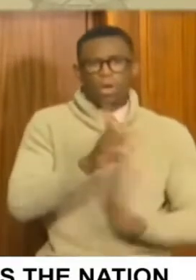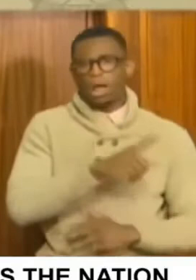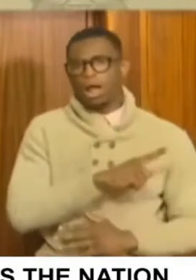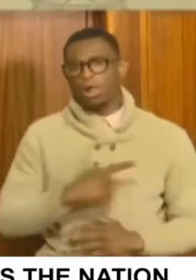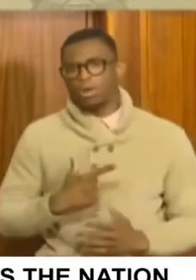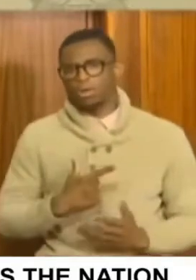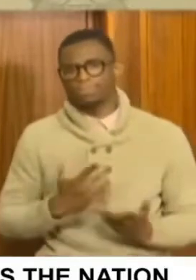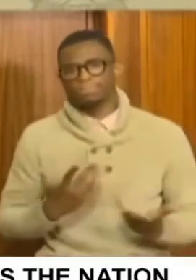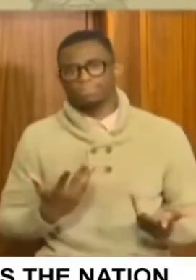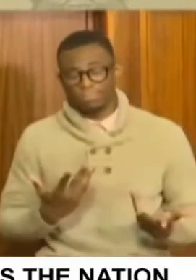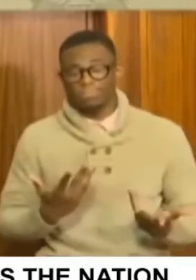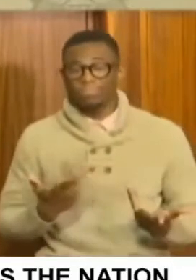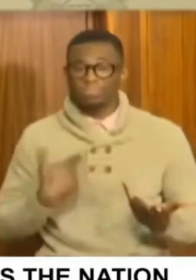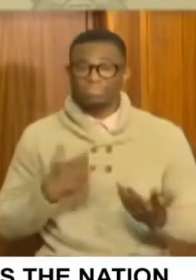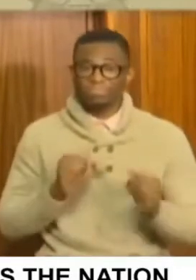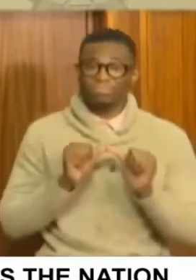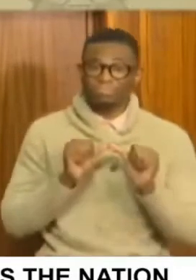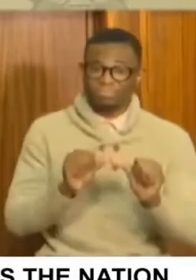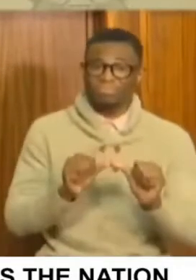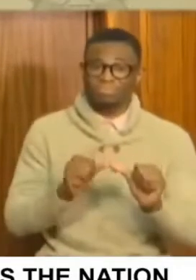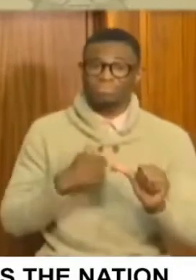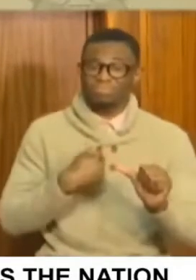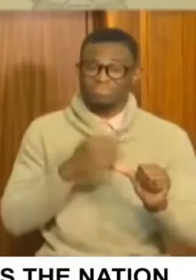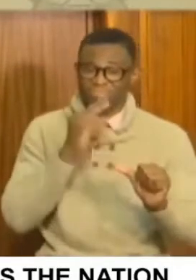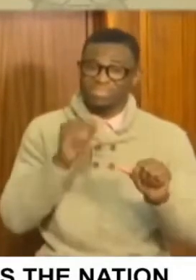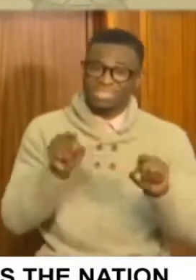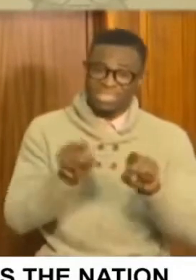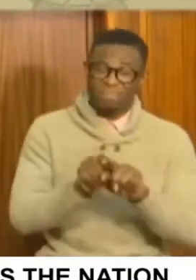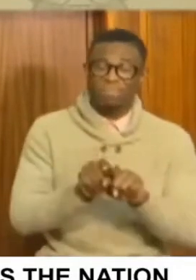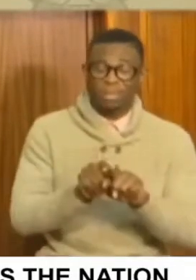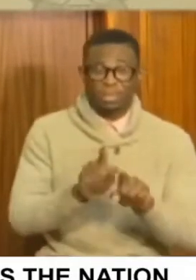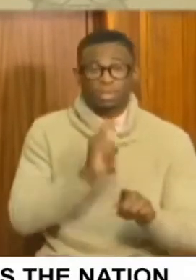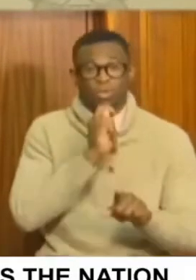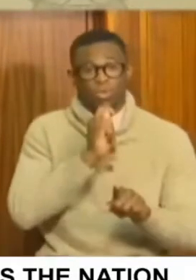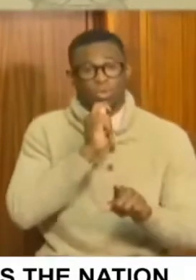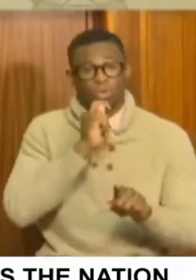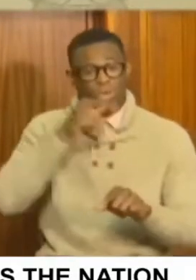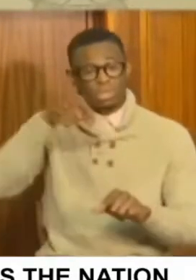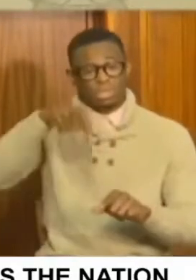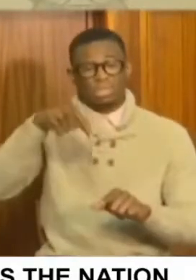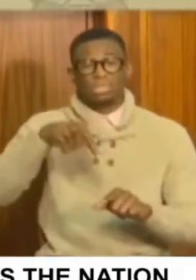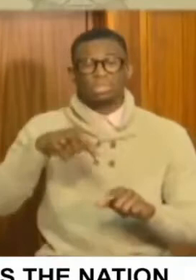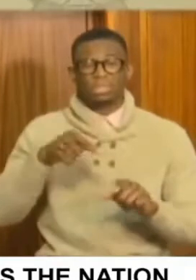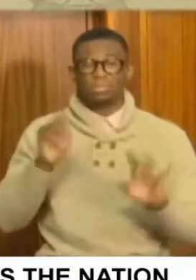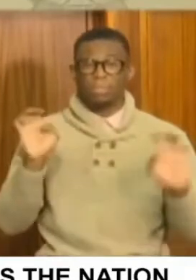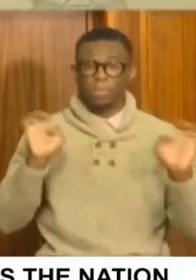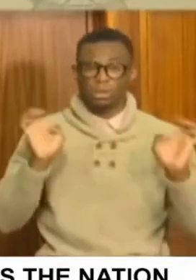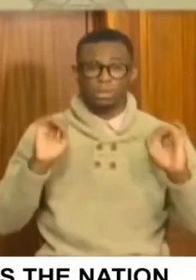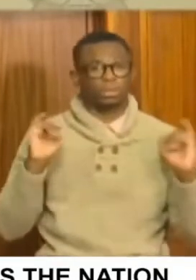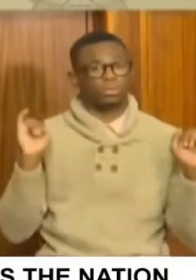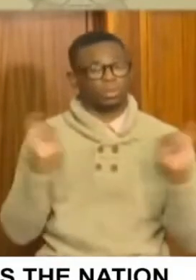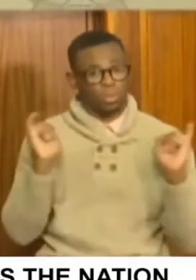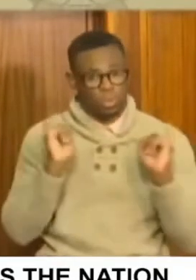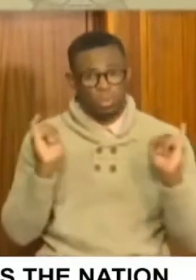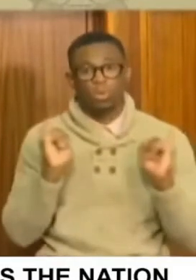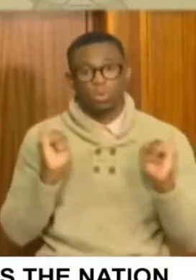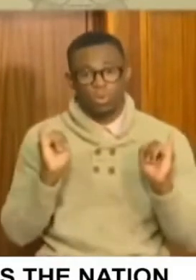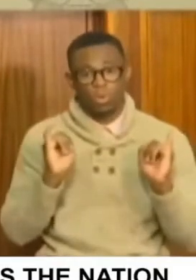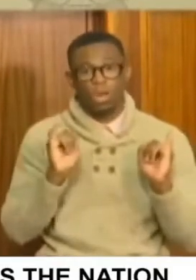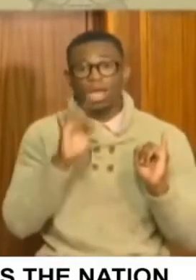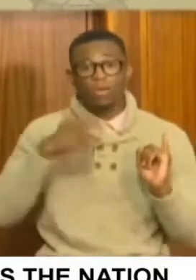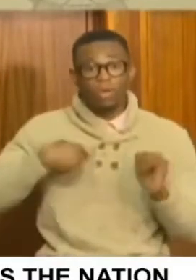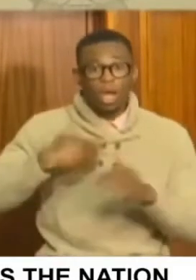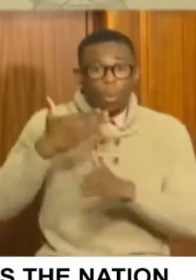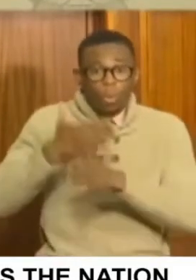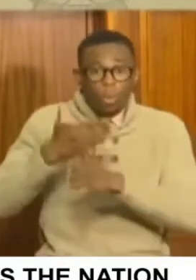I continued to say it is true that we are facing a grave emergency. The ANC. But if we act